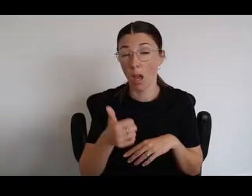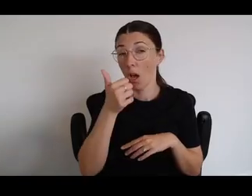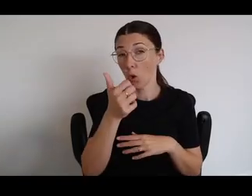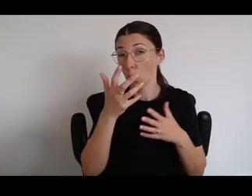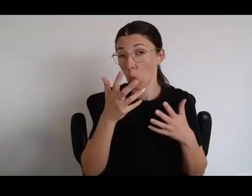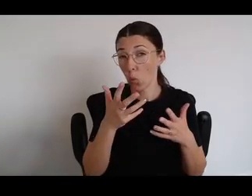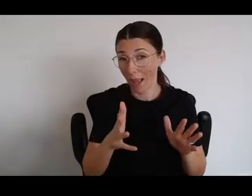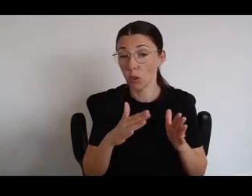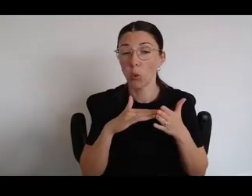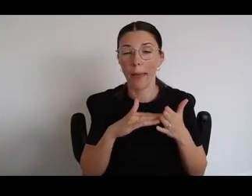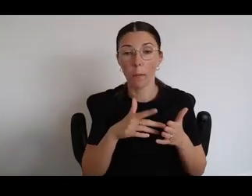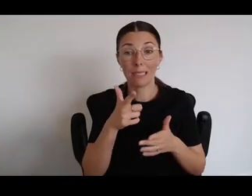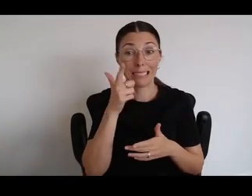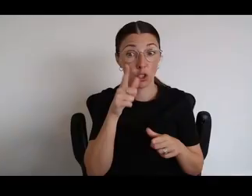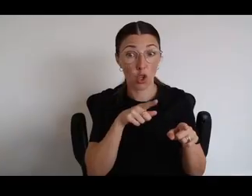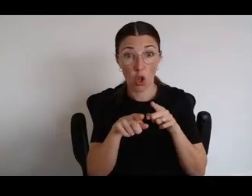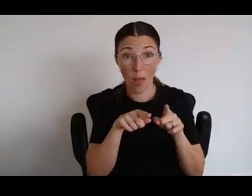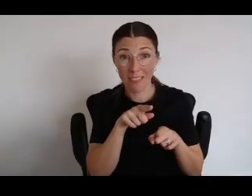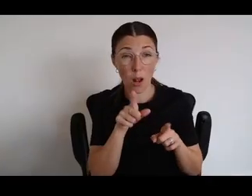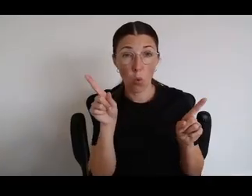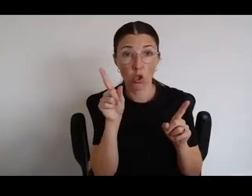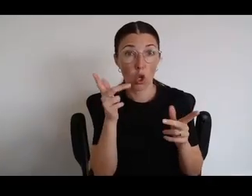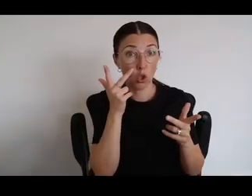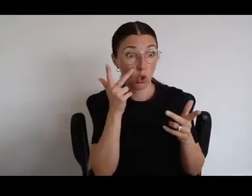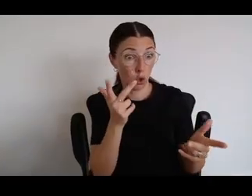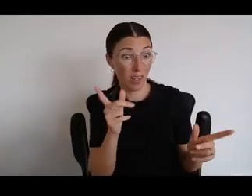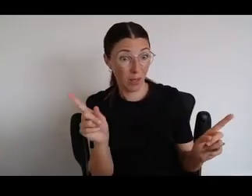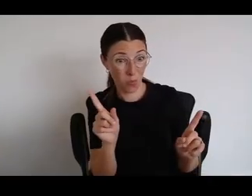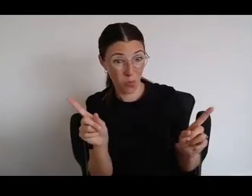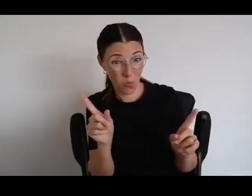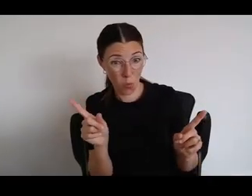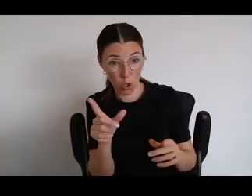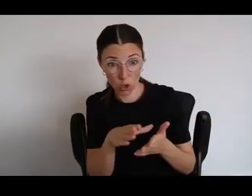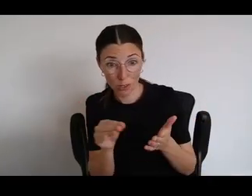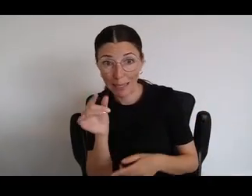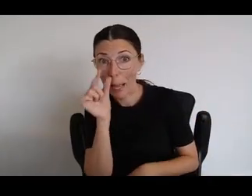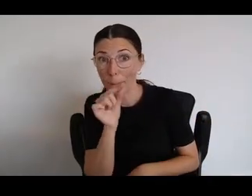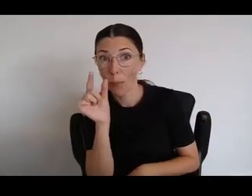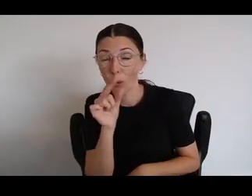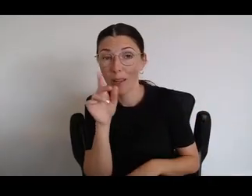by showing them what the students can do in these programs, yeah.